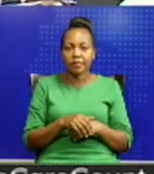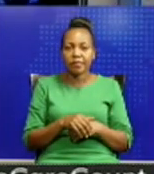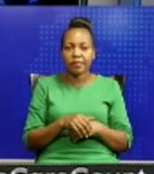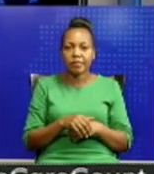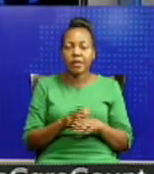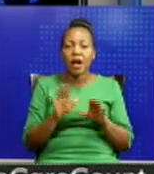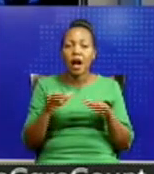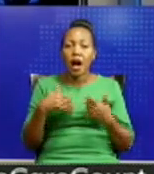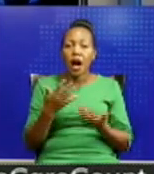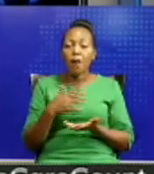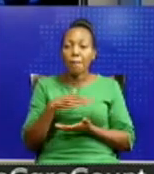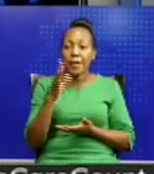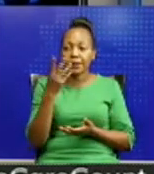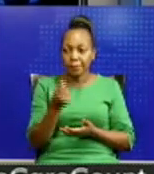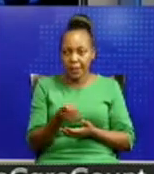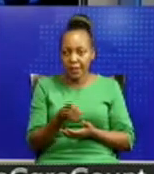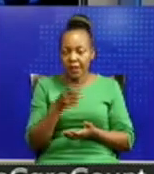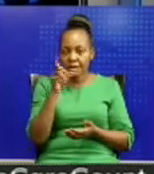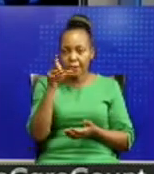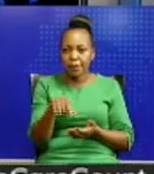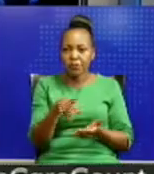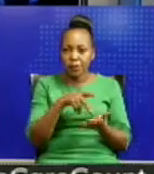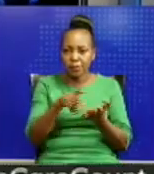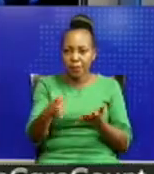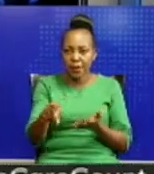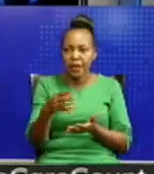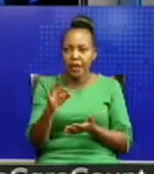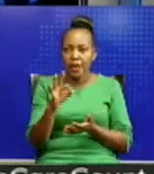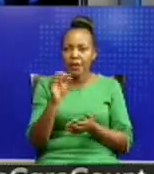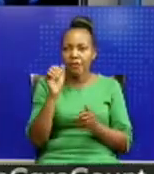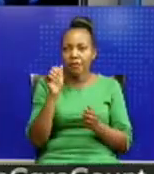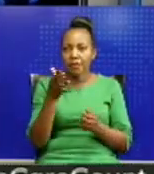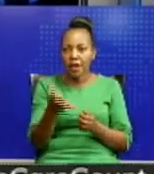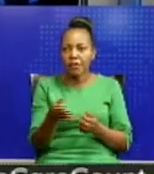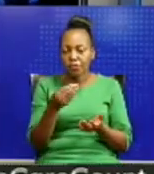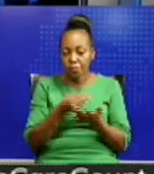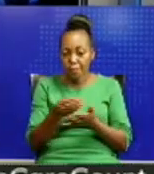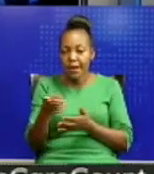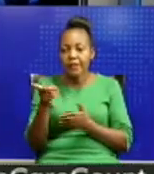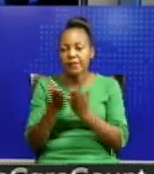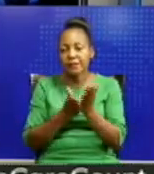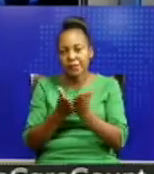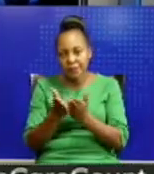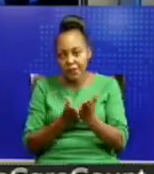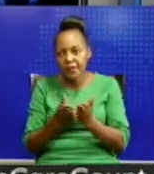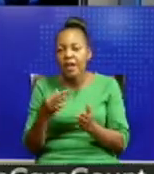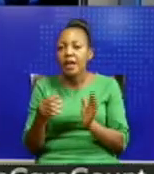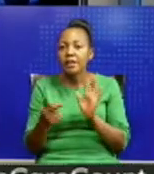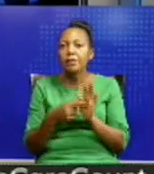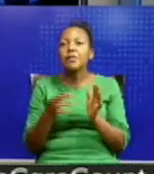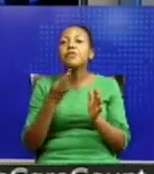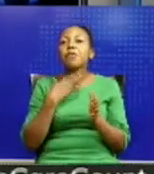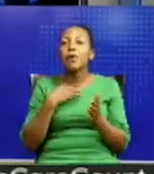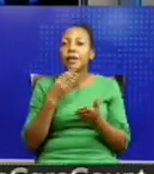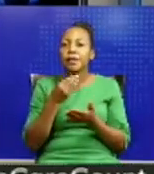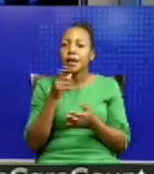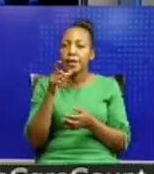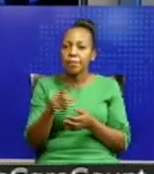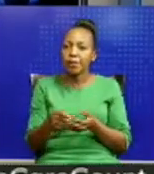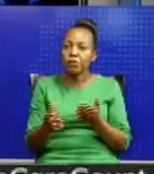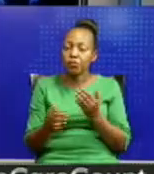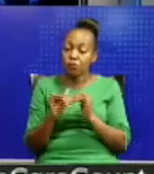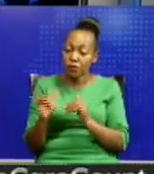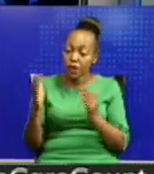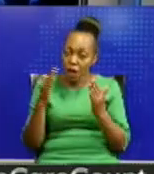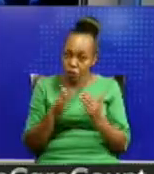is how much would one pay if one had to buy these services? Mm. If you wanted a caretaker, someone